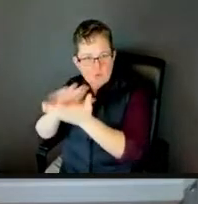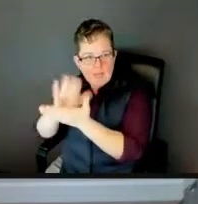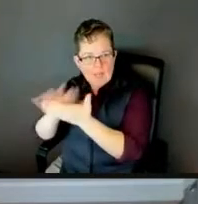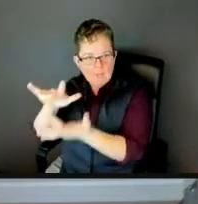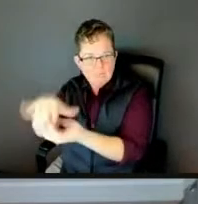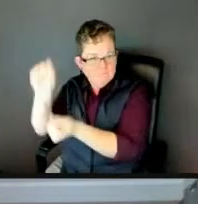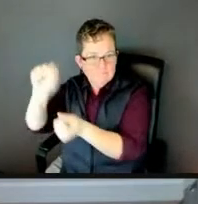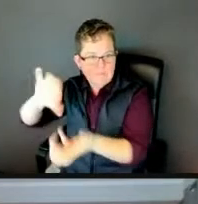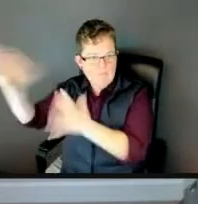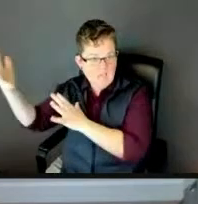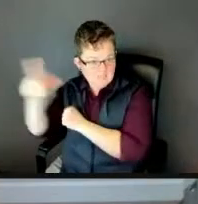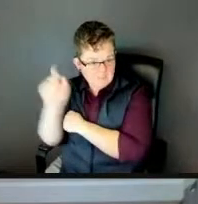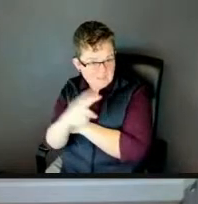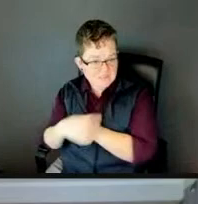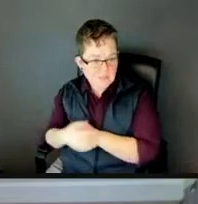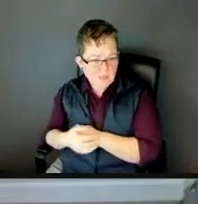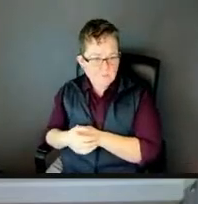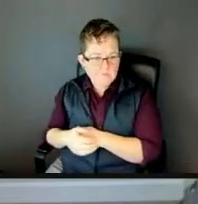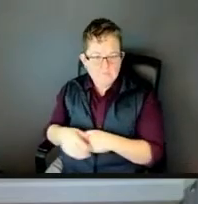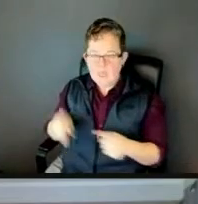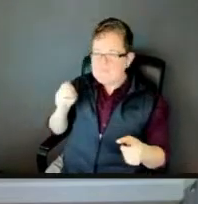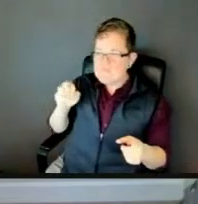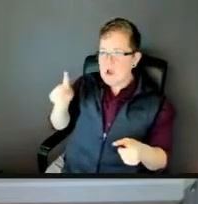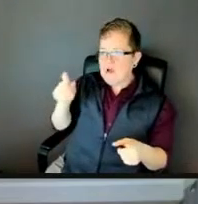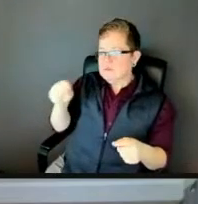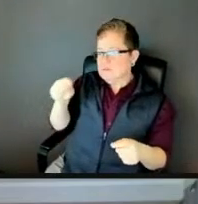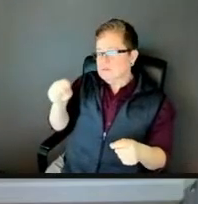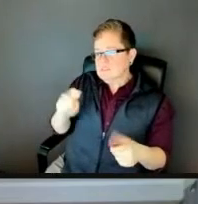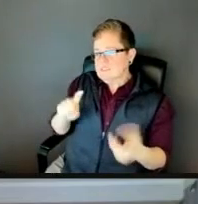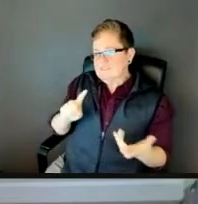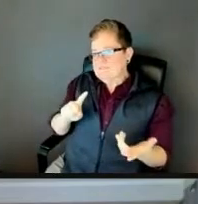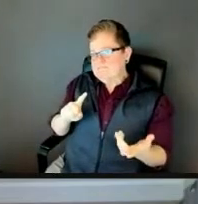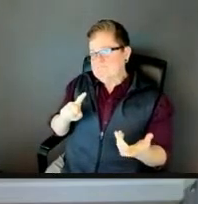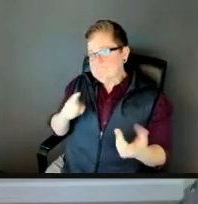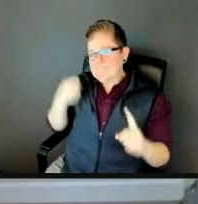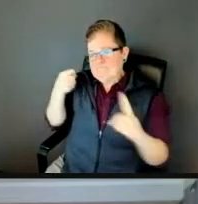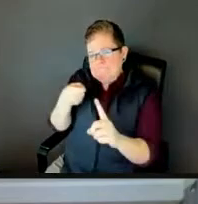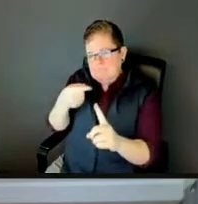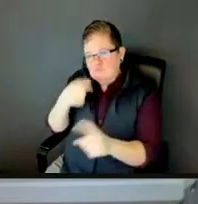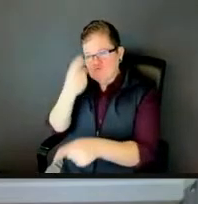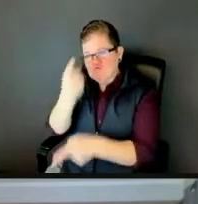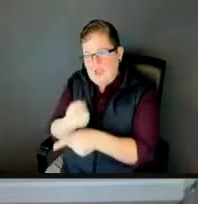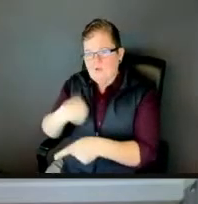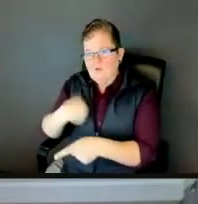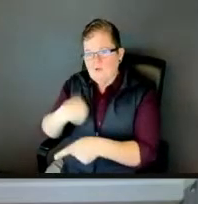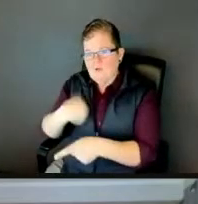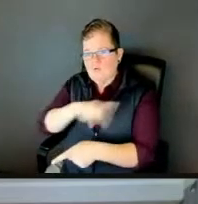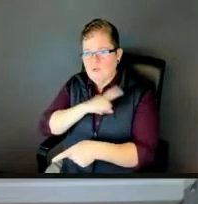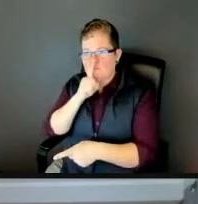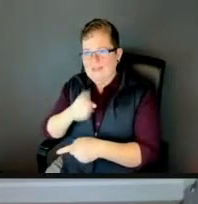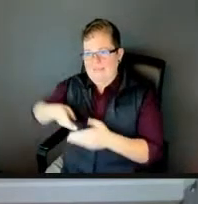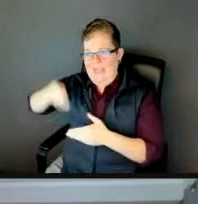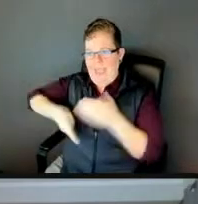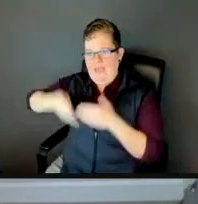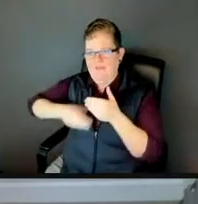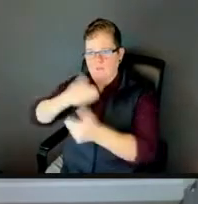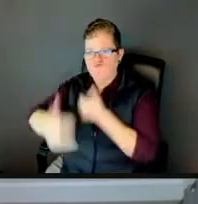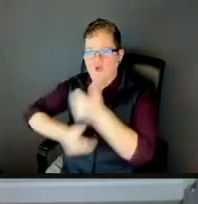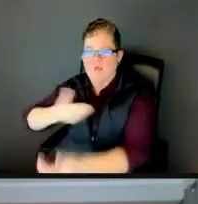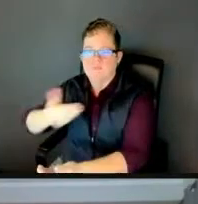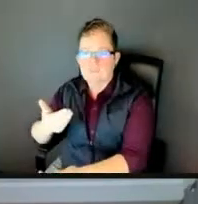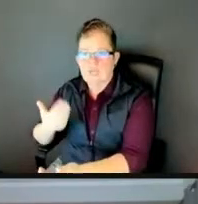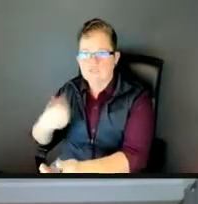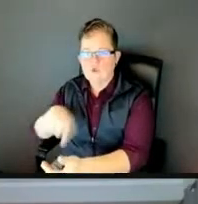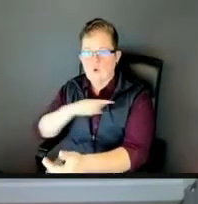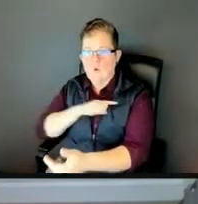up? Essentially, that's correct. We're kind of the tail end of the process. You know, we